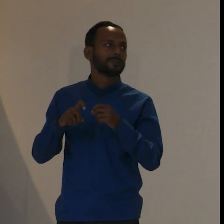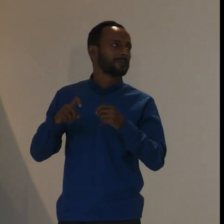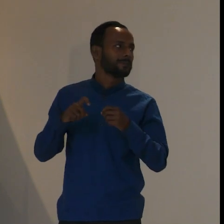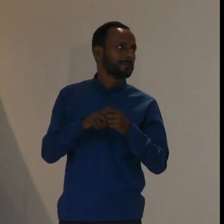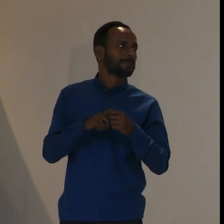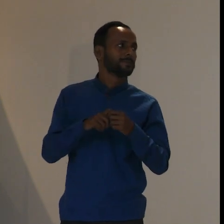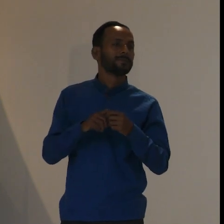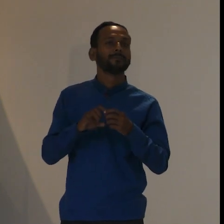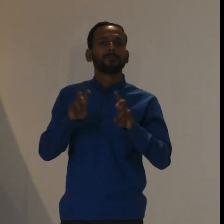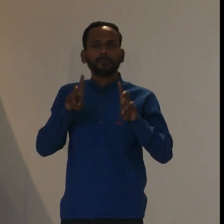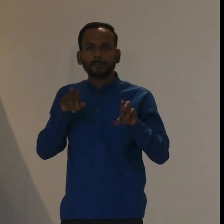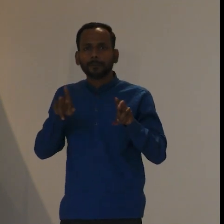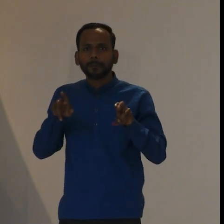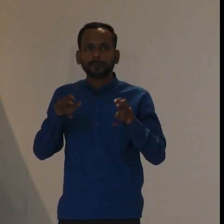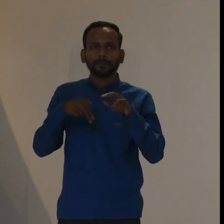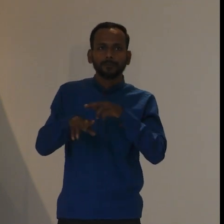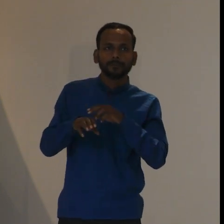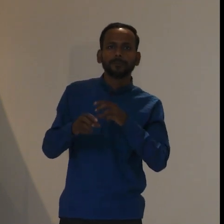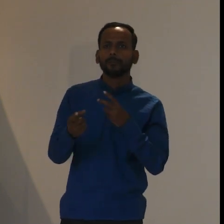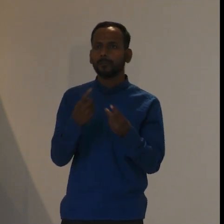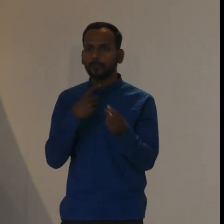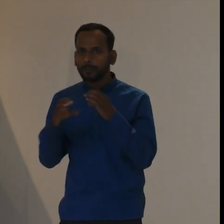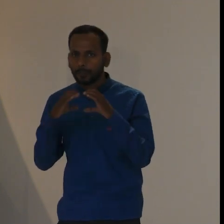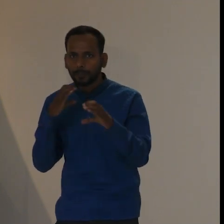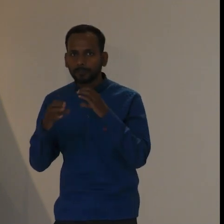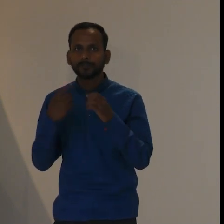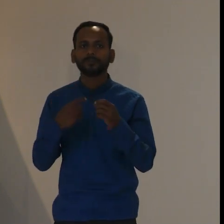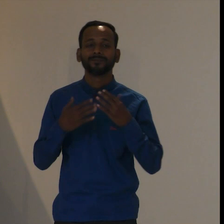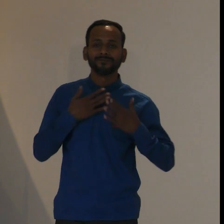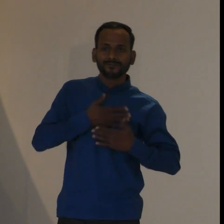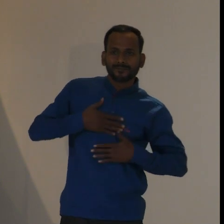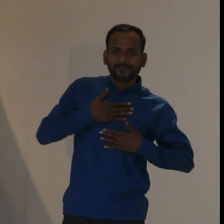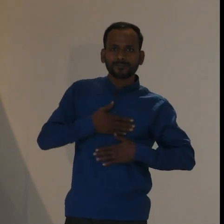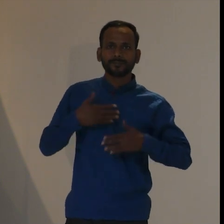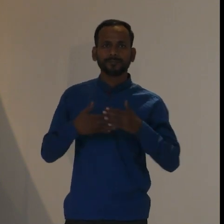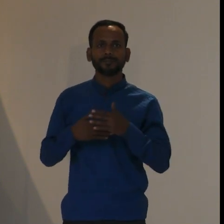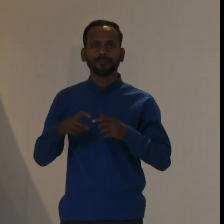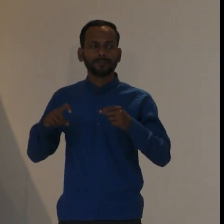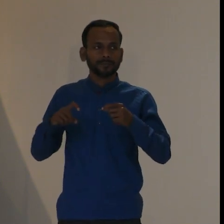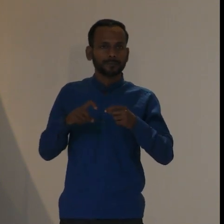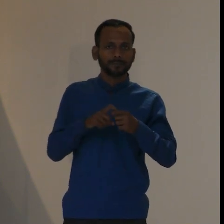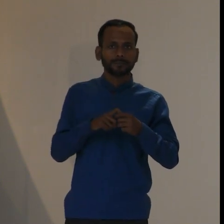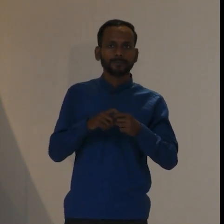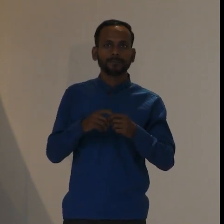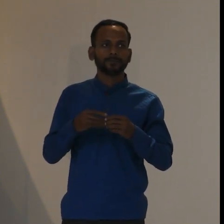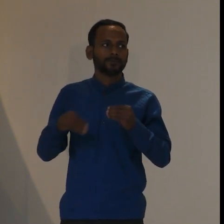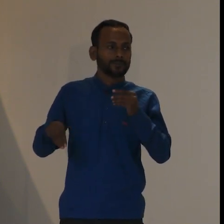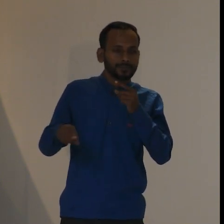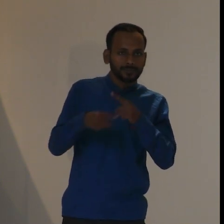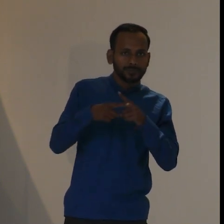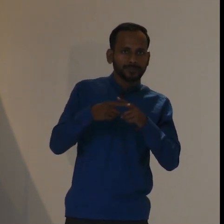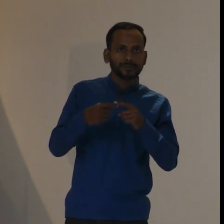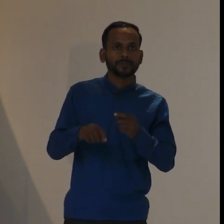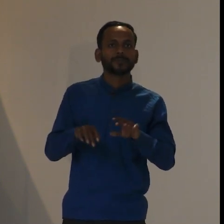a means of both communication and entertainment, or edutainment as people like to say it, as well as Meera for setting